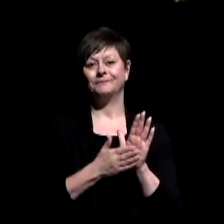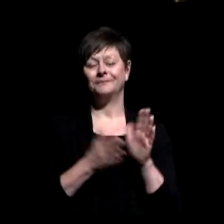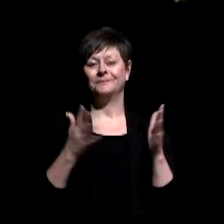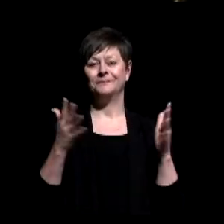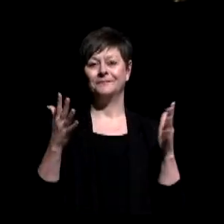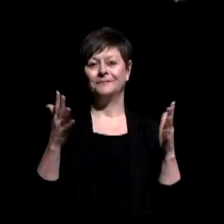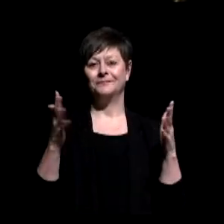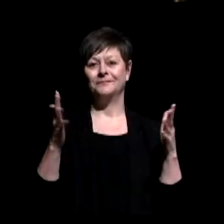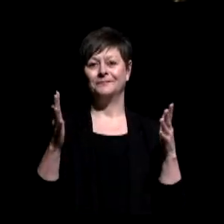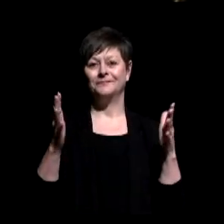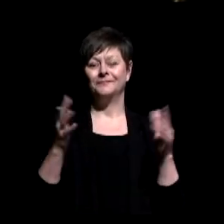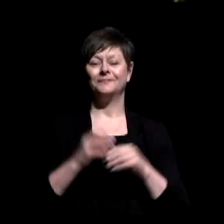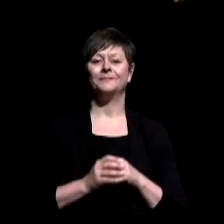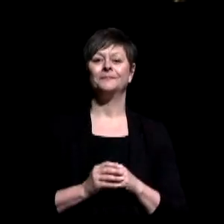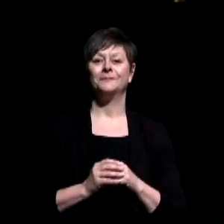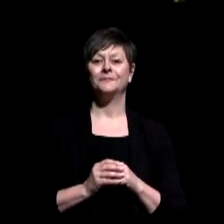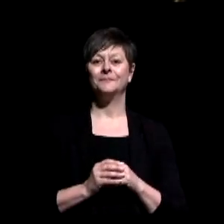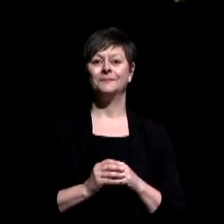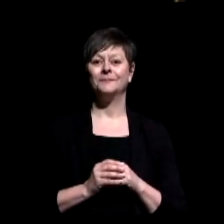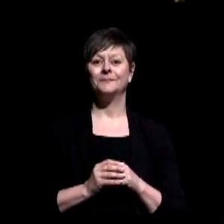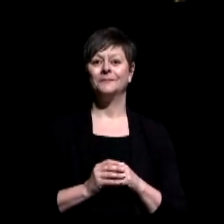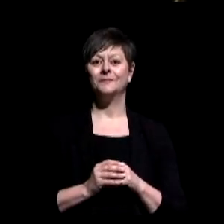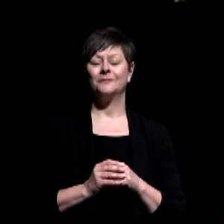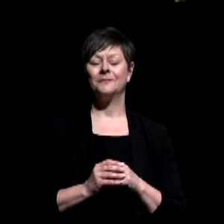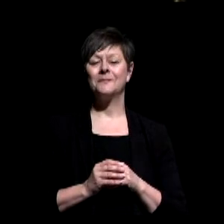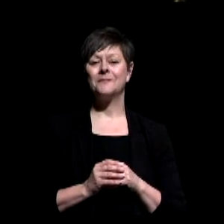And welcome to Premier Furey.